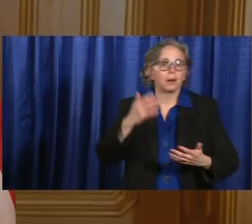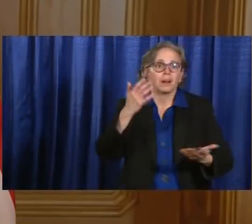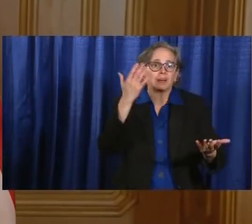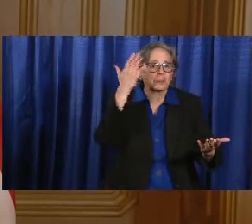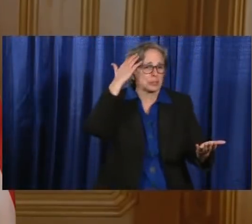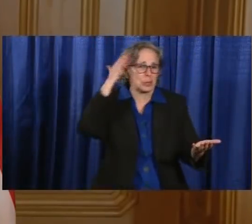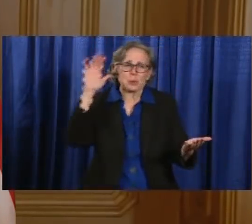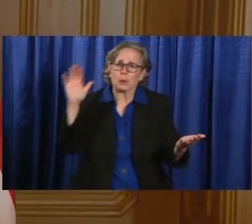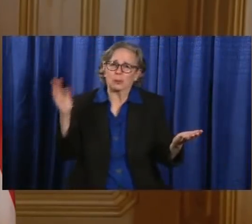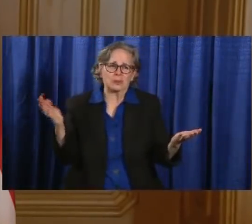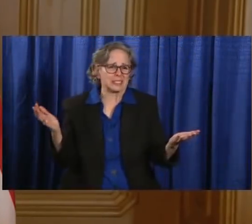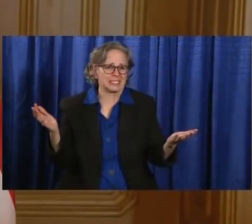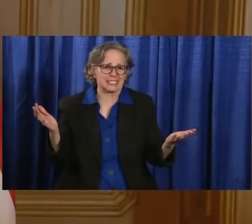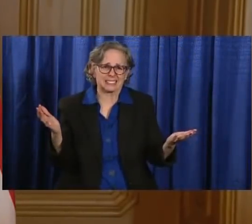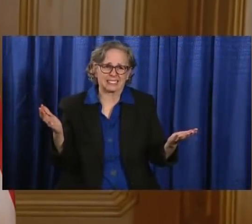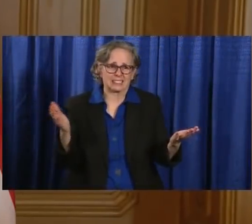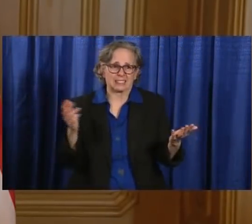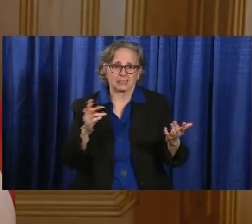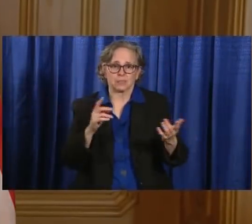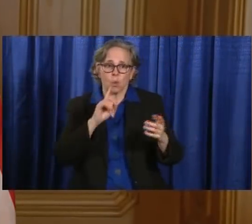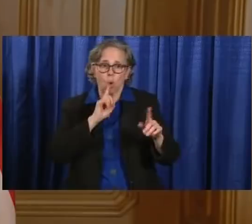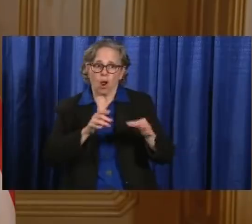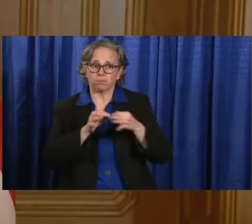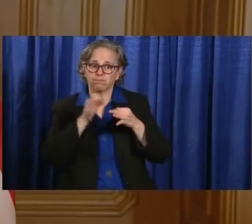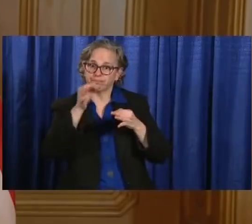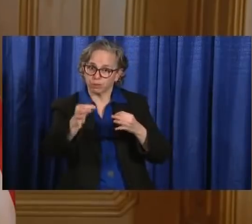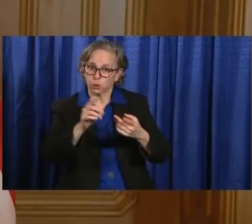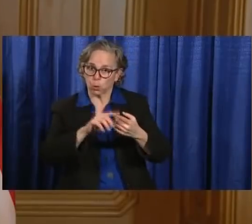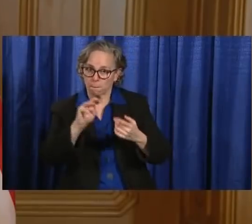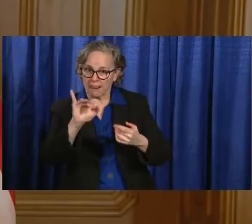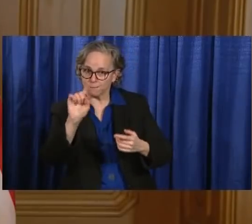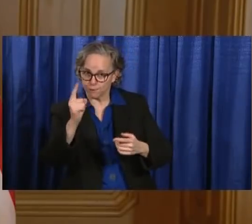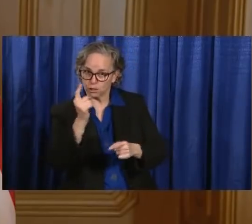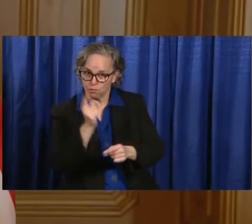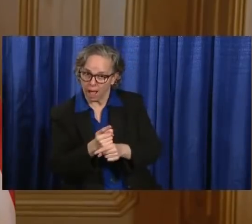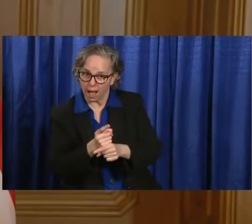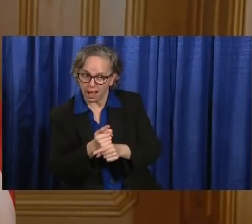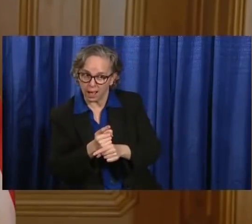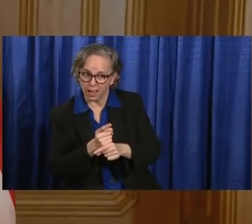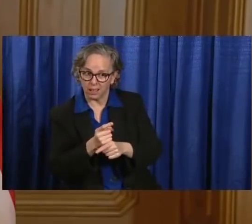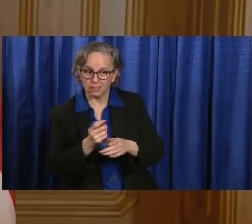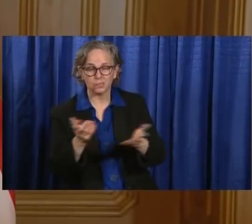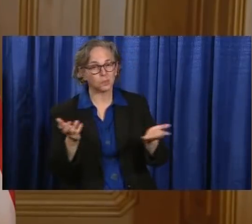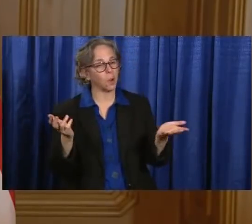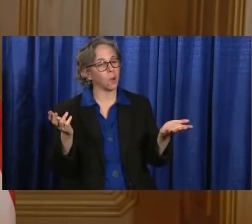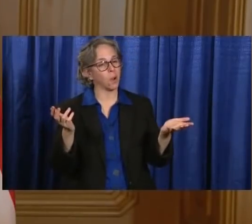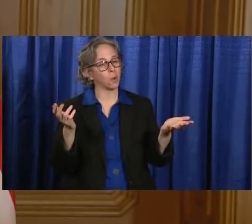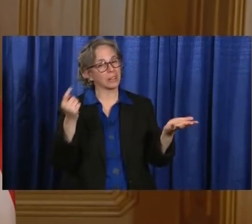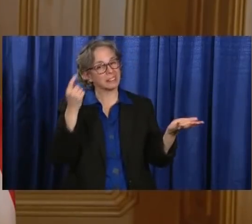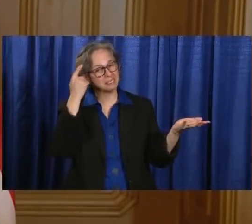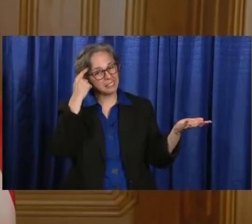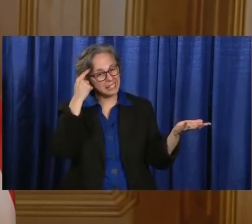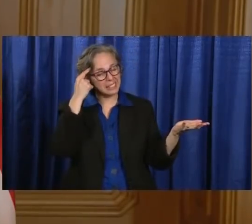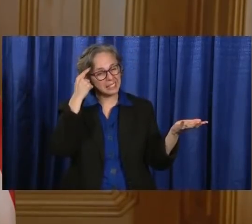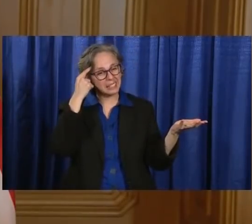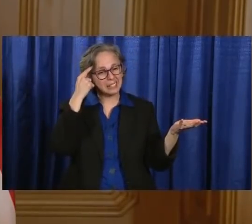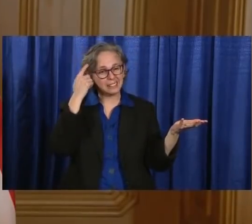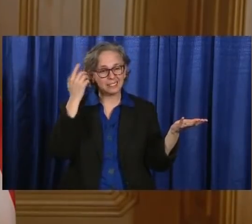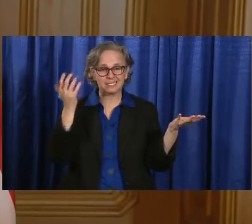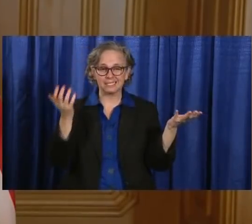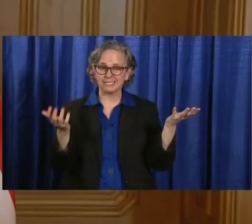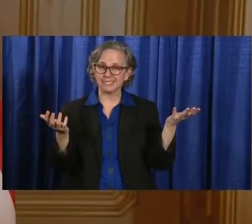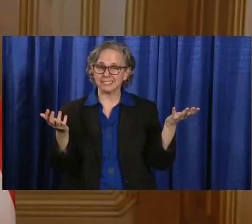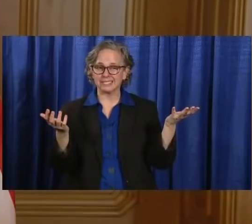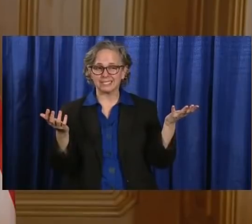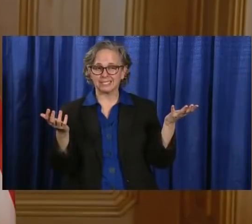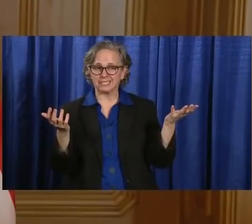1st. We think there's virtually no chance that we would, be in a